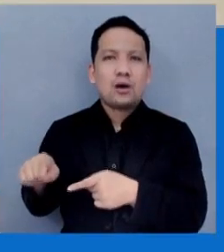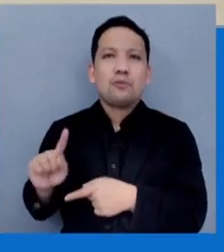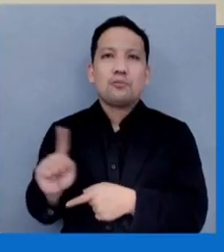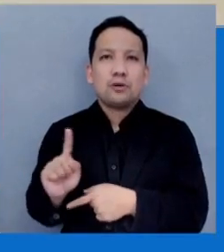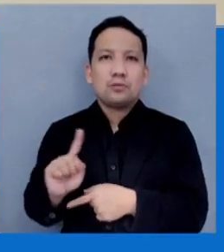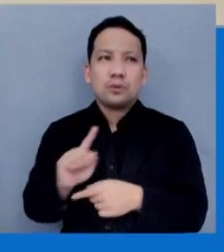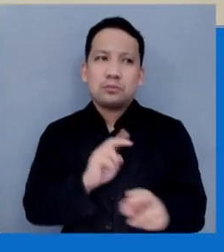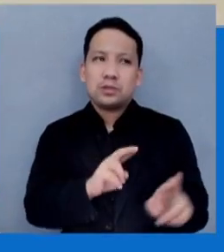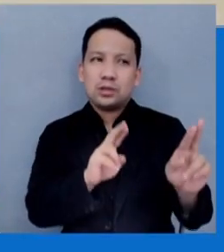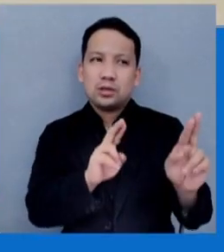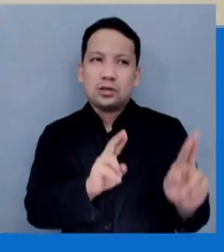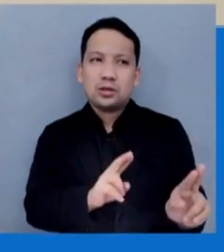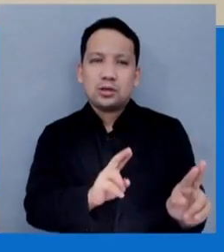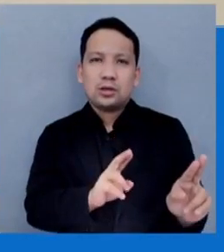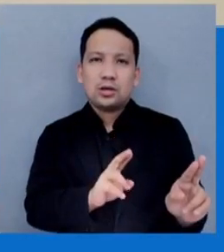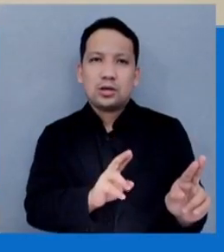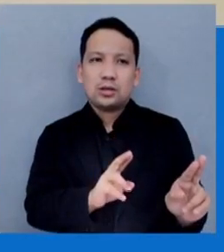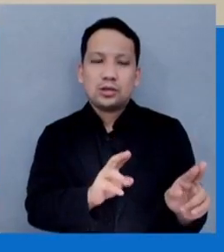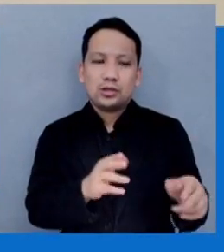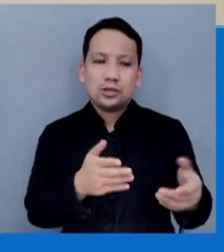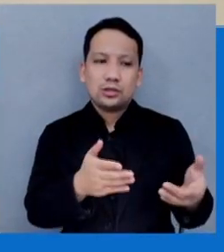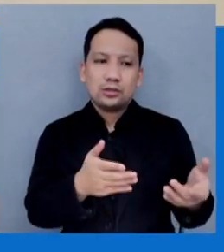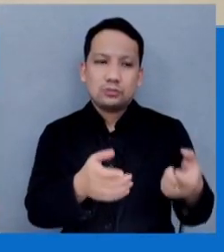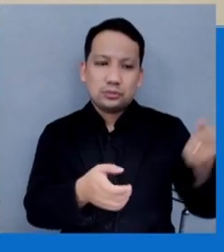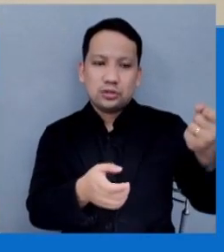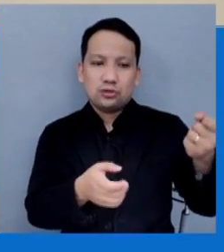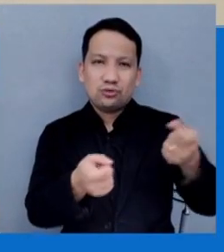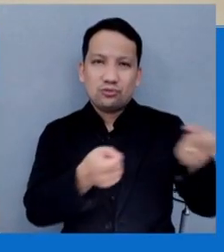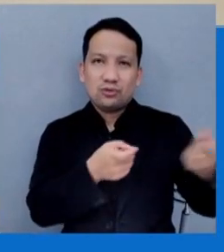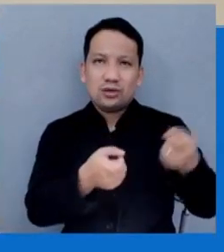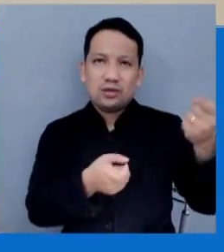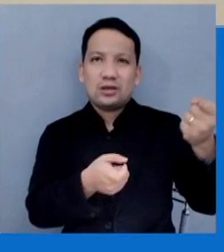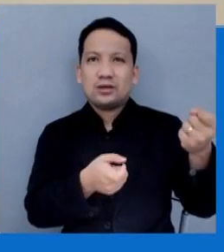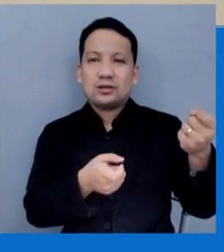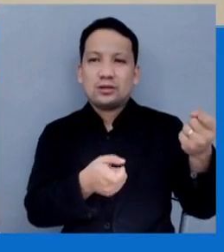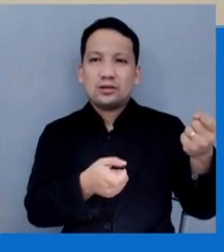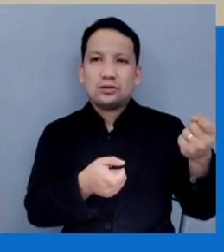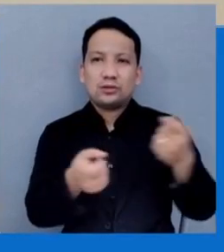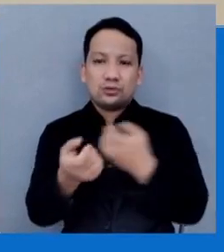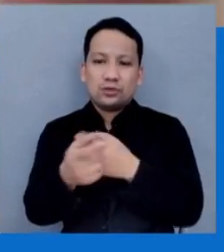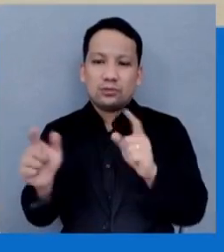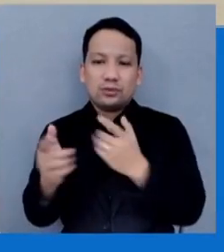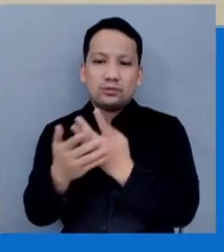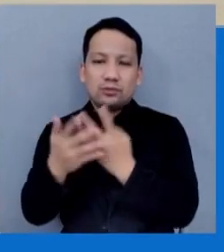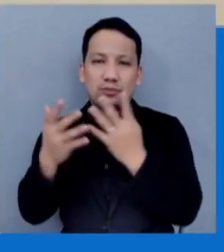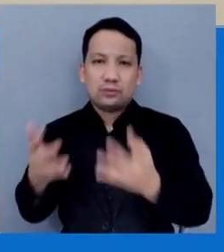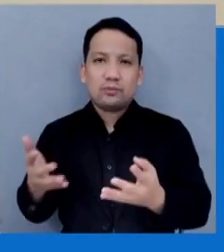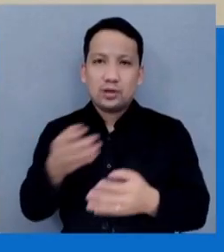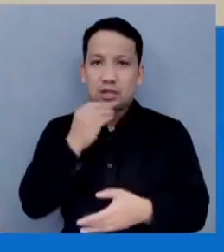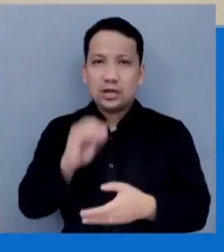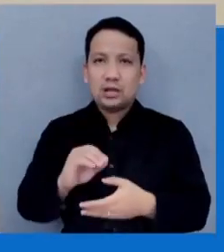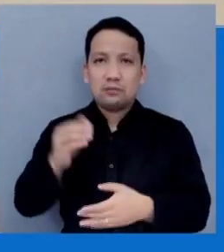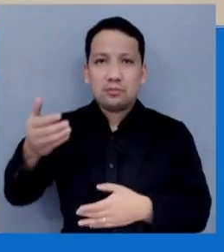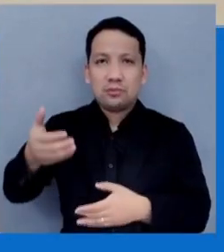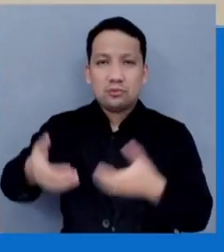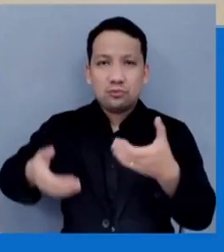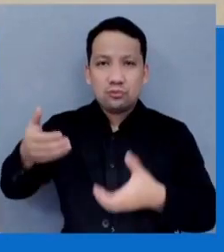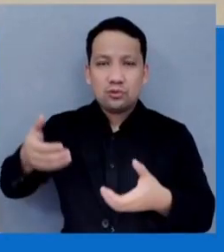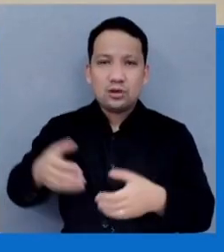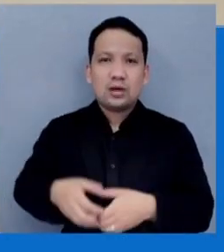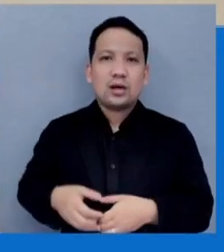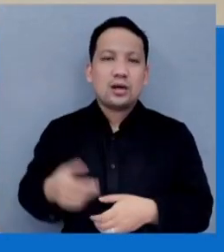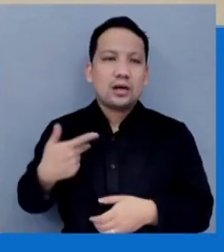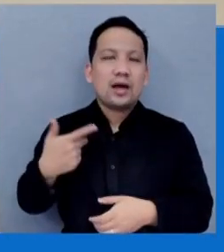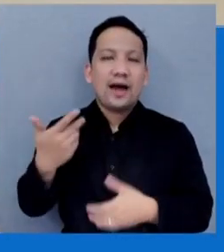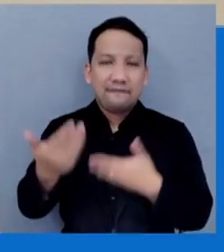nire-restrain niya yung liberty ng isang nakakulong ayon sa isang kautusan ng korte, there is due